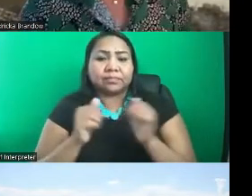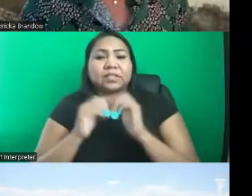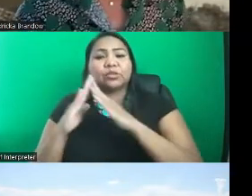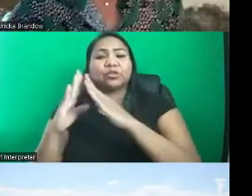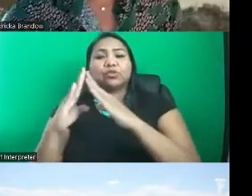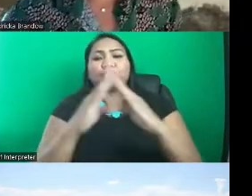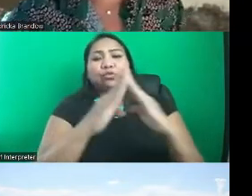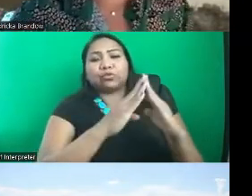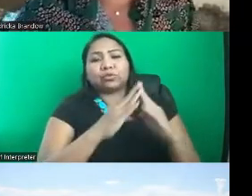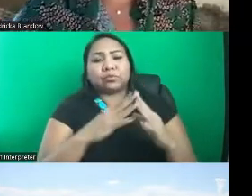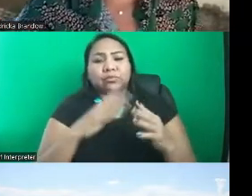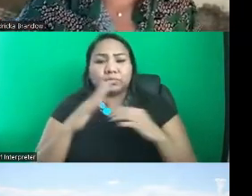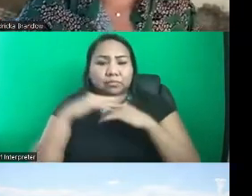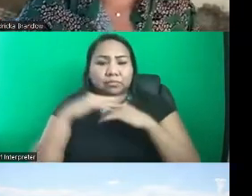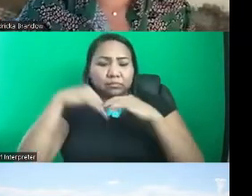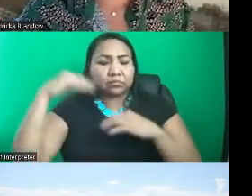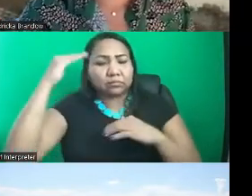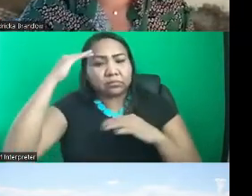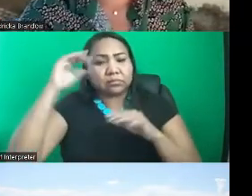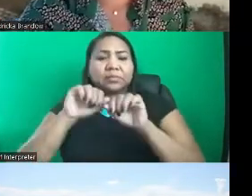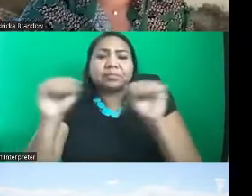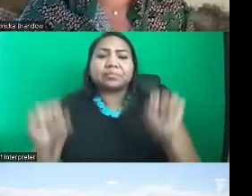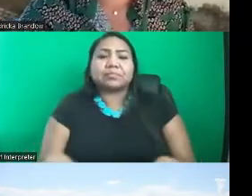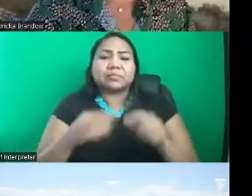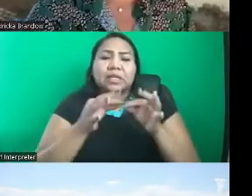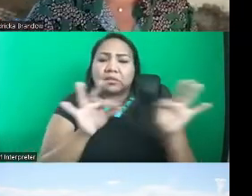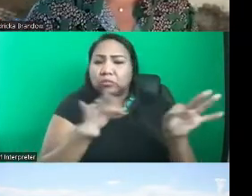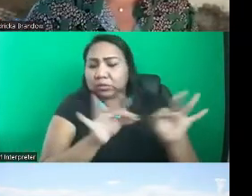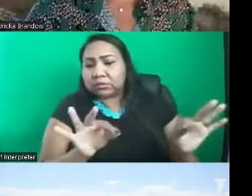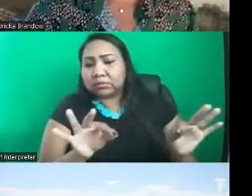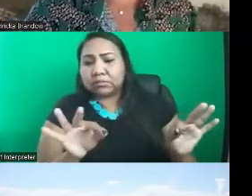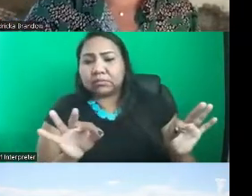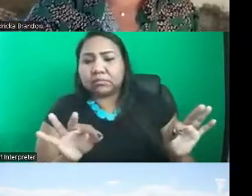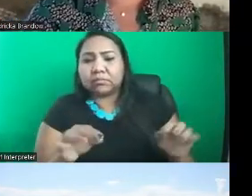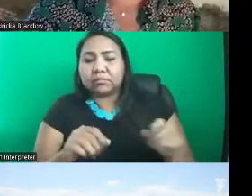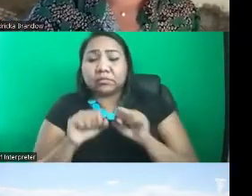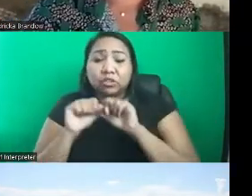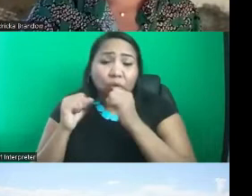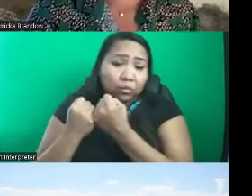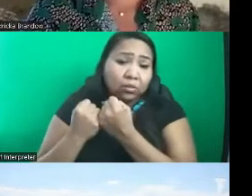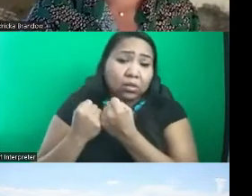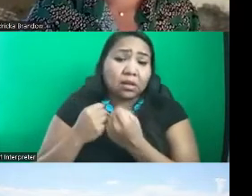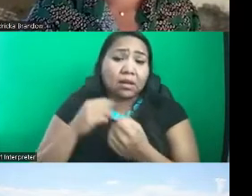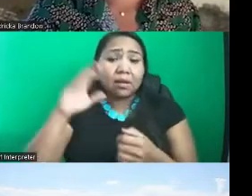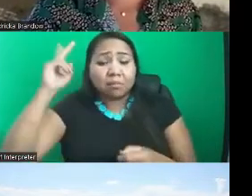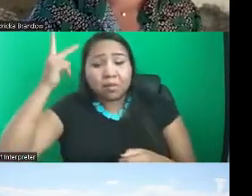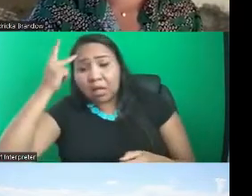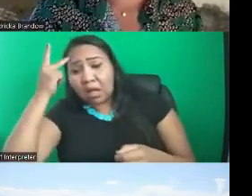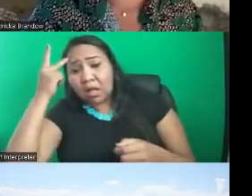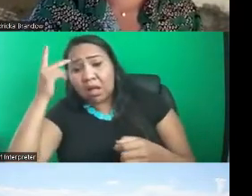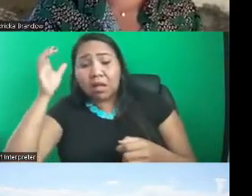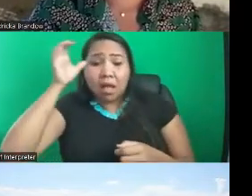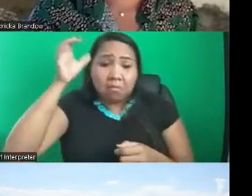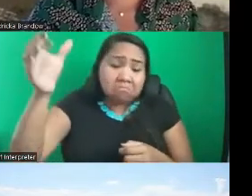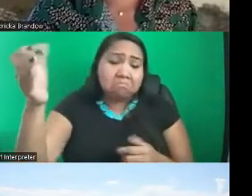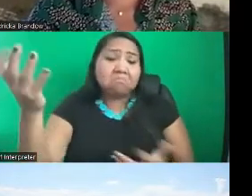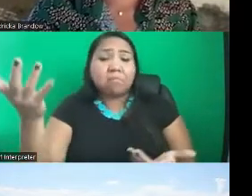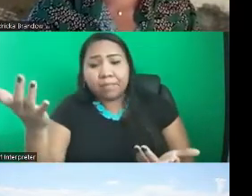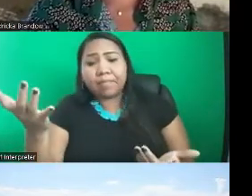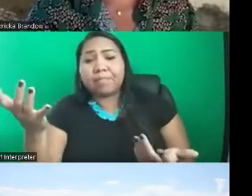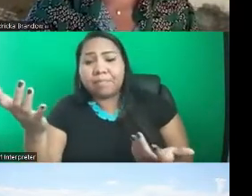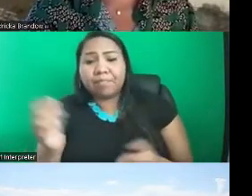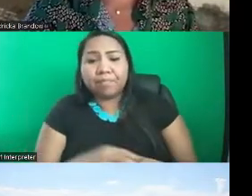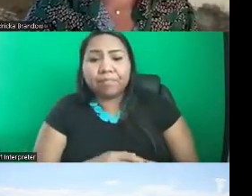knowledge systems and languages, social political contexts and concepts, and specifically sovereignty and self-determination